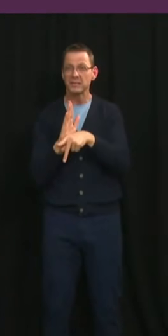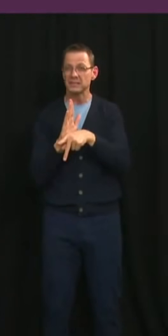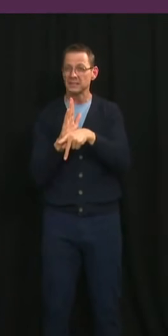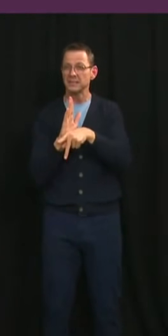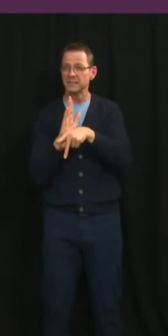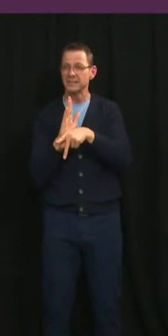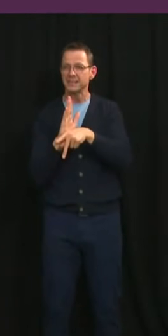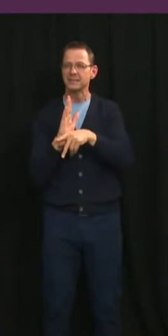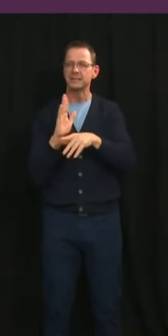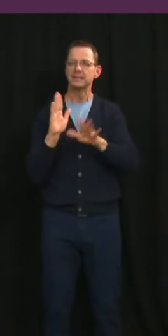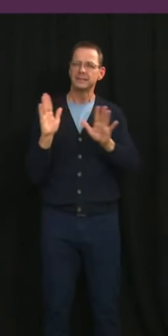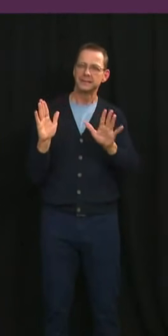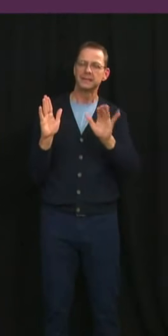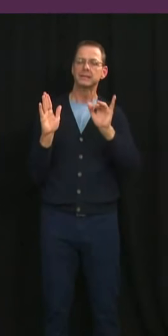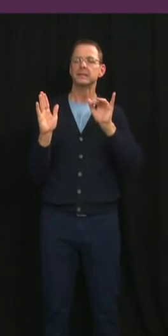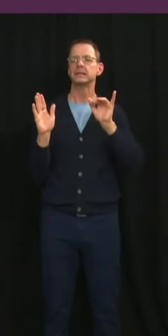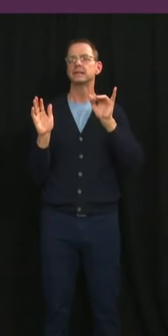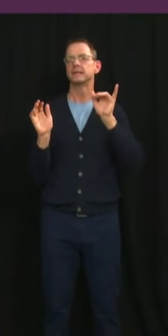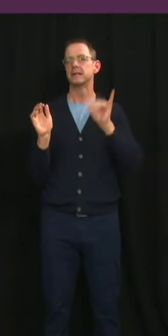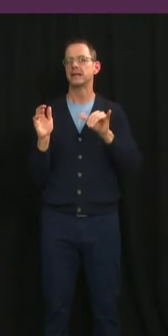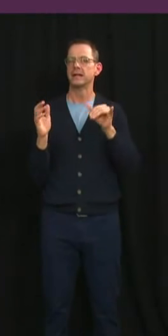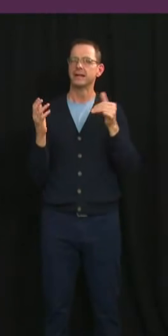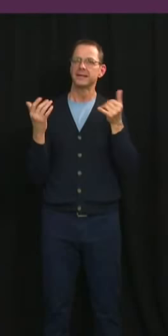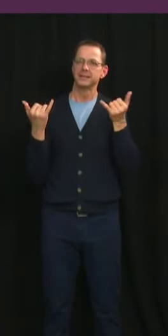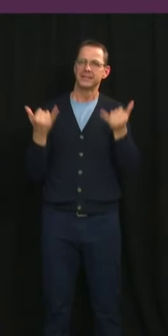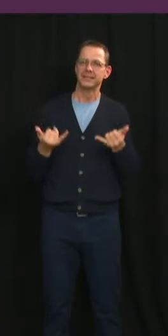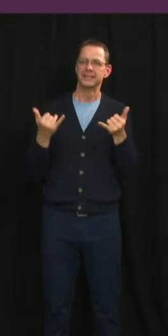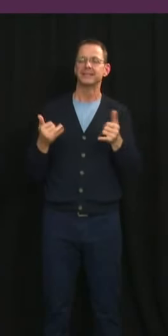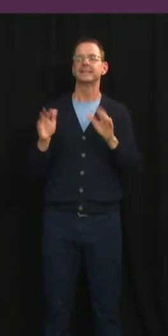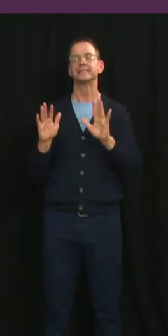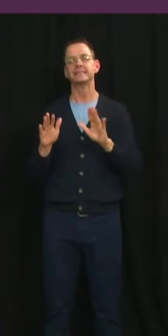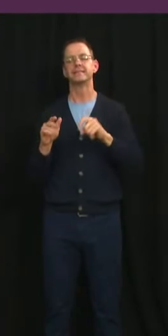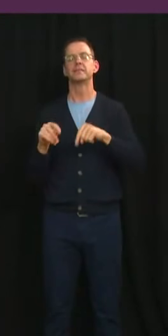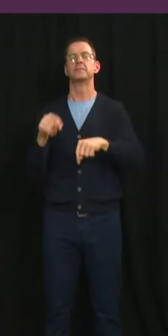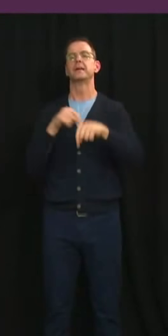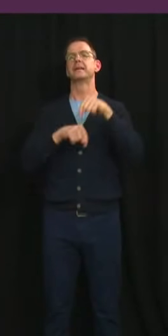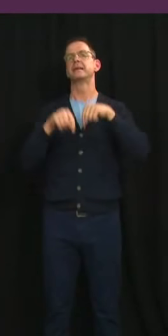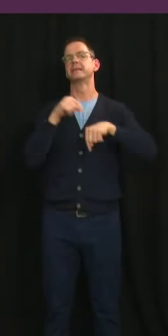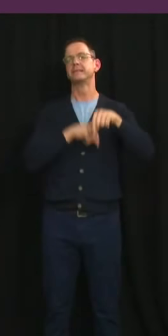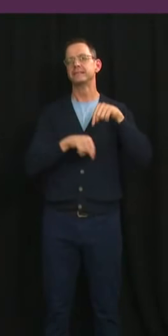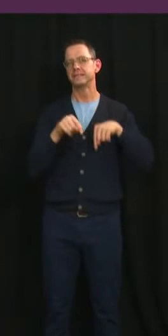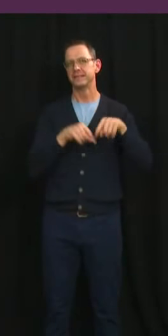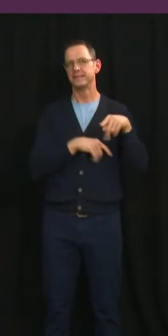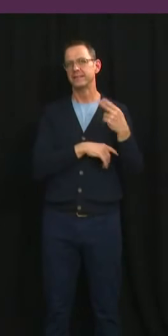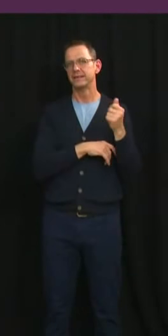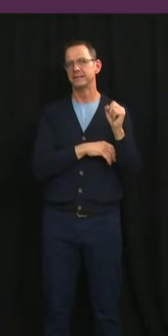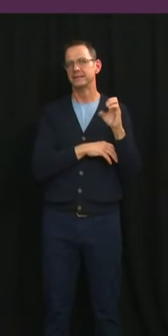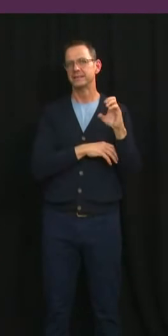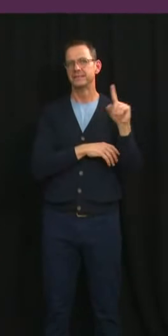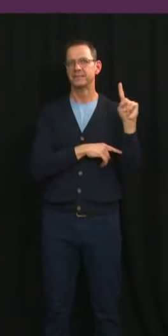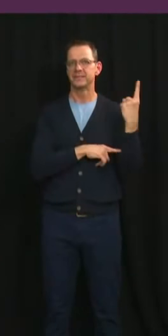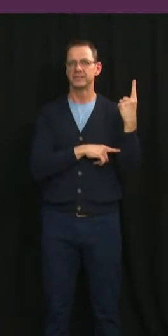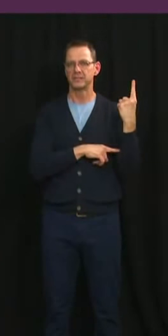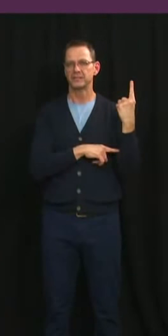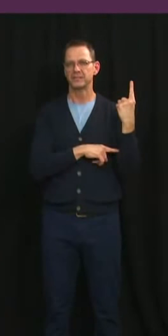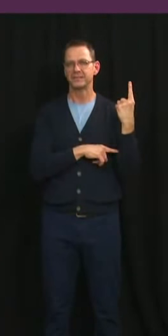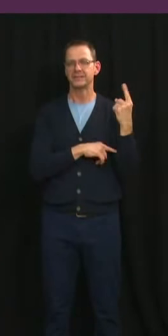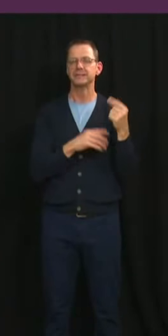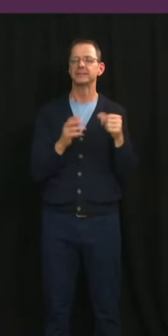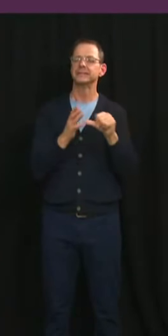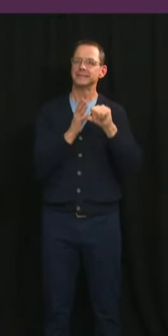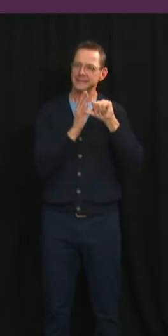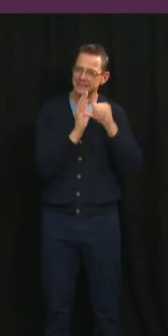I'll now walk you through some of the major changes, but it's a lot of information and more details are posted